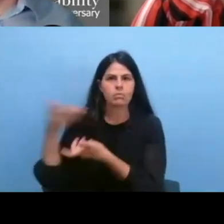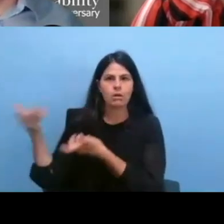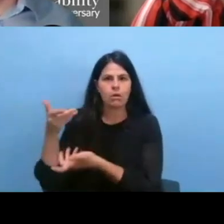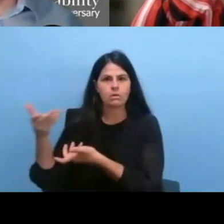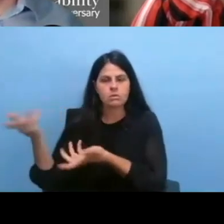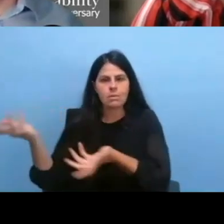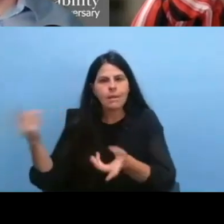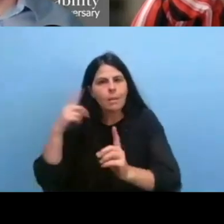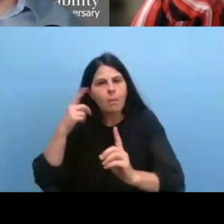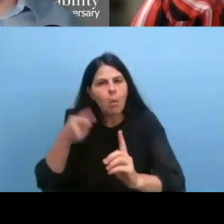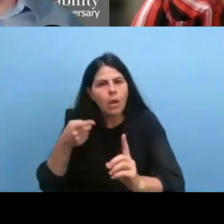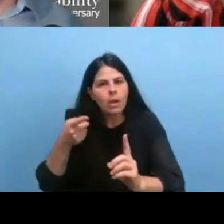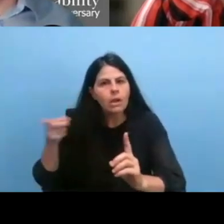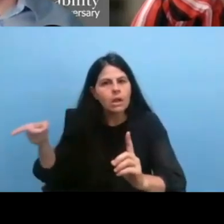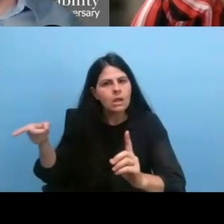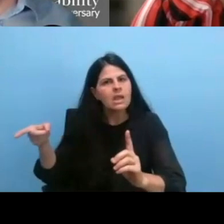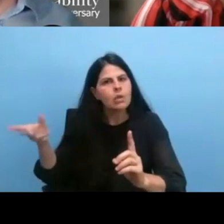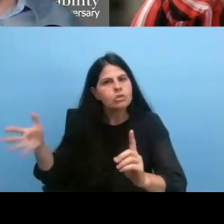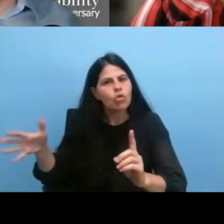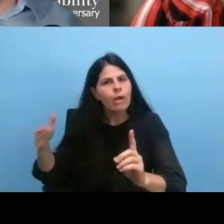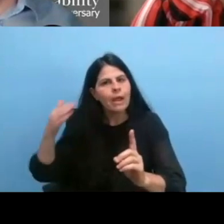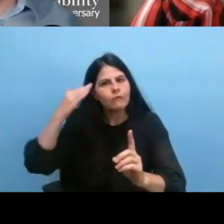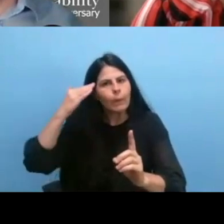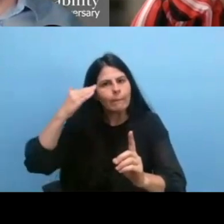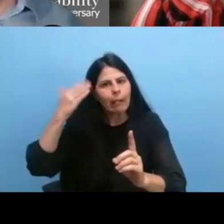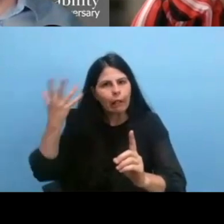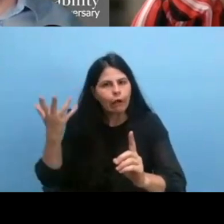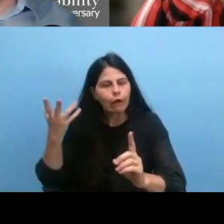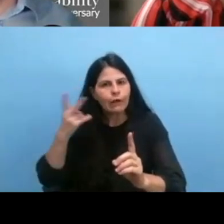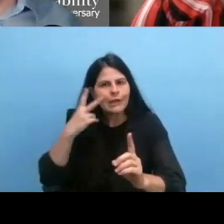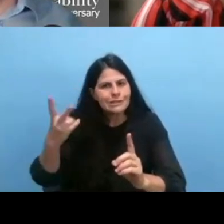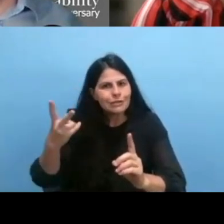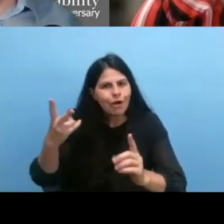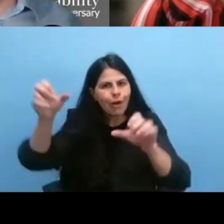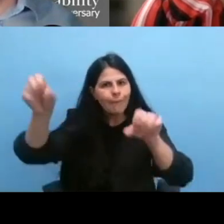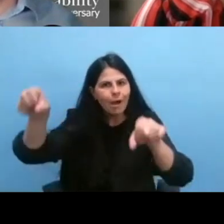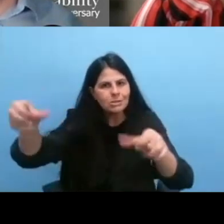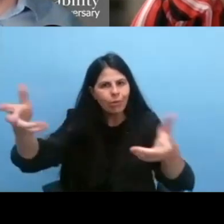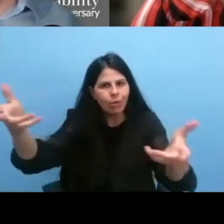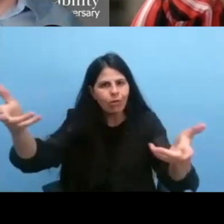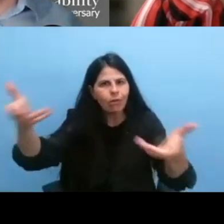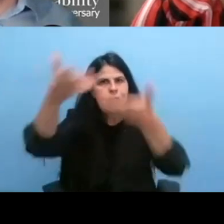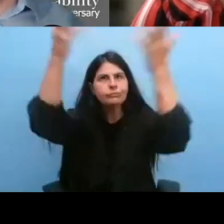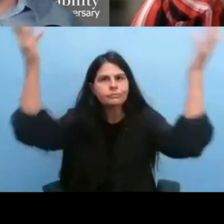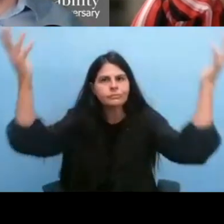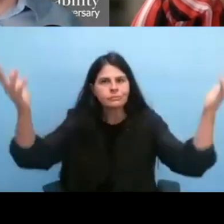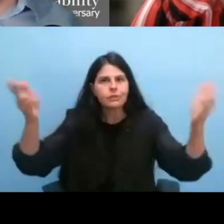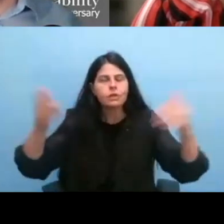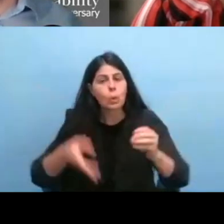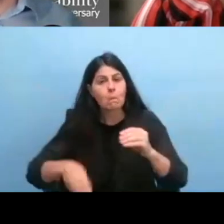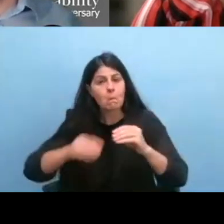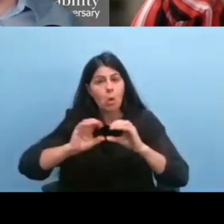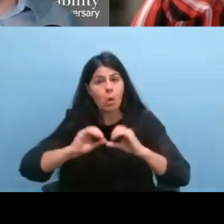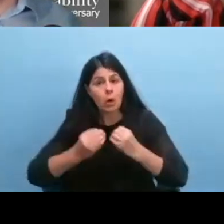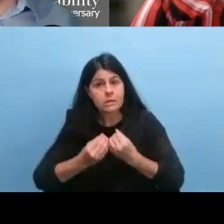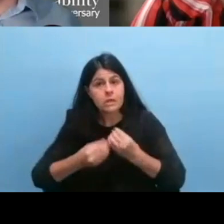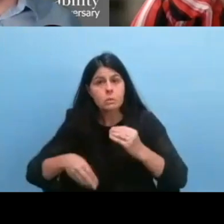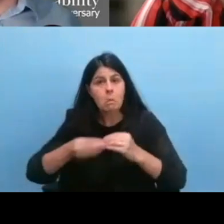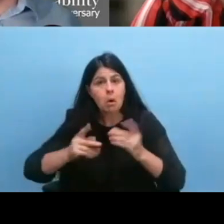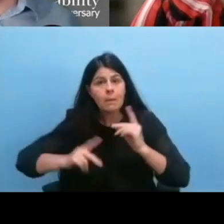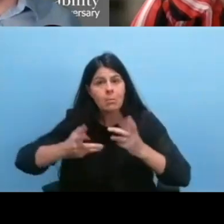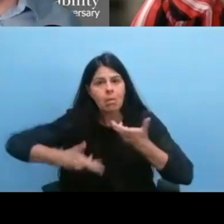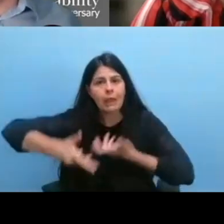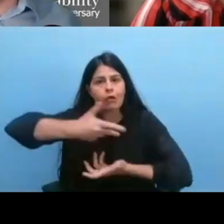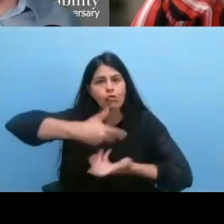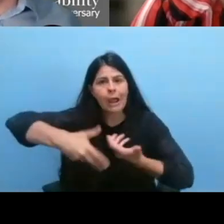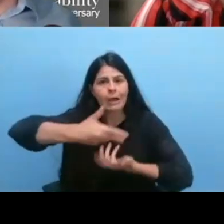think the point of that is he was familiar and he saw what was possible. So I think the more organizations, the more people you interact with, the, you